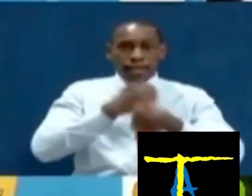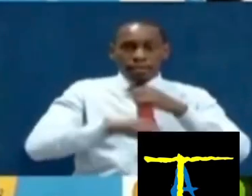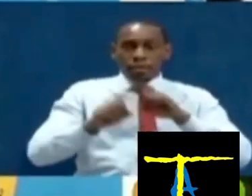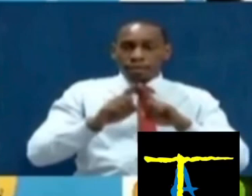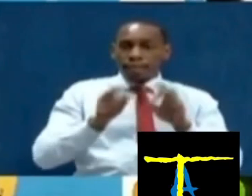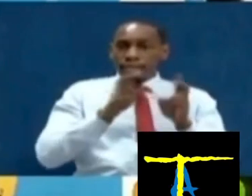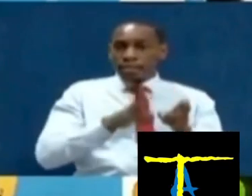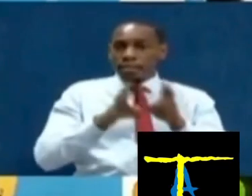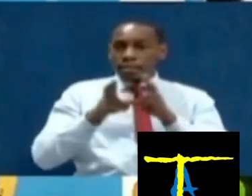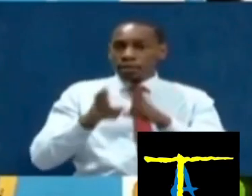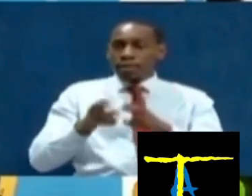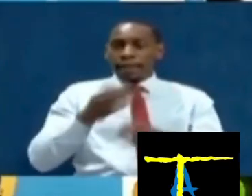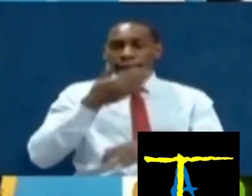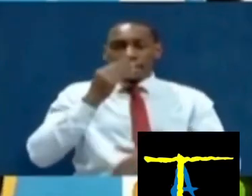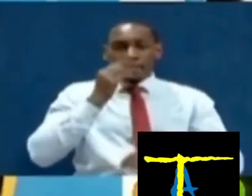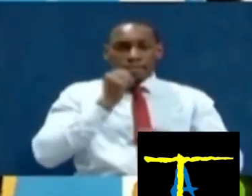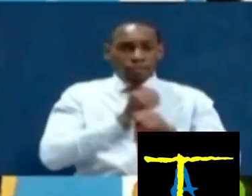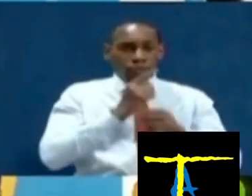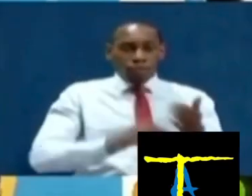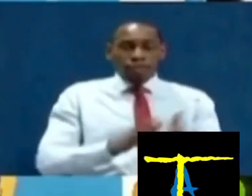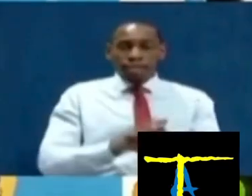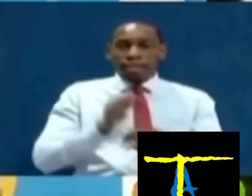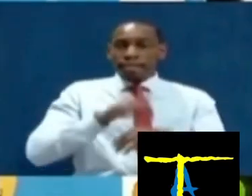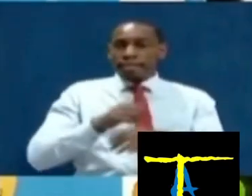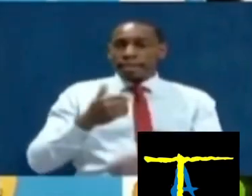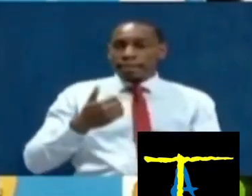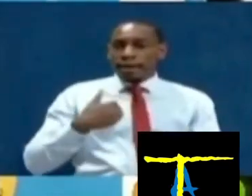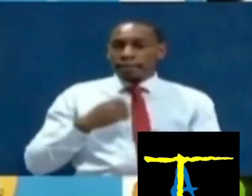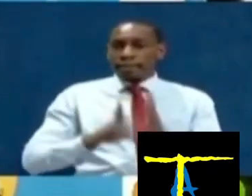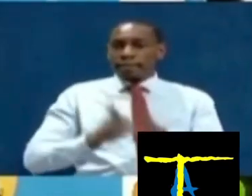natural best thing to do once you develop the